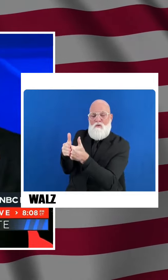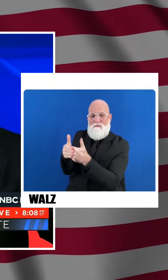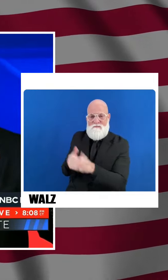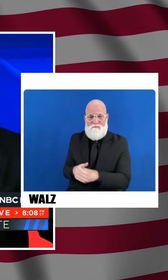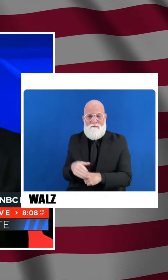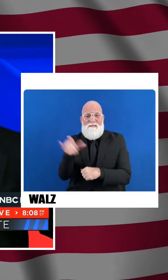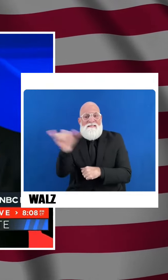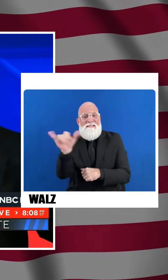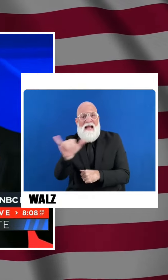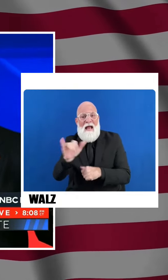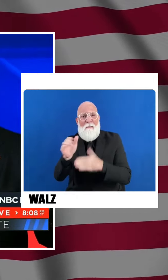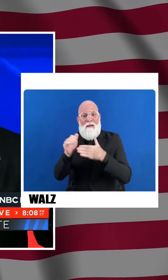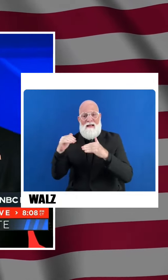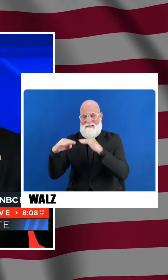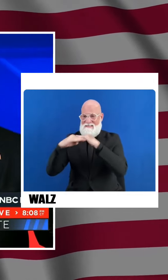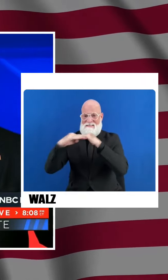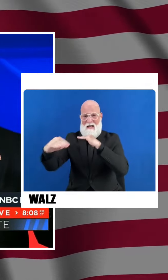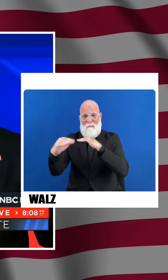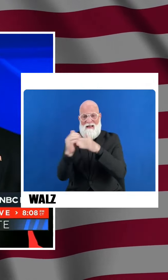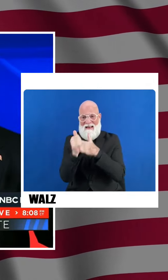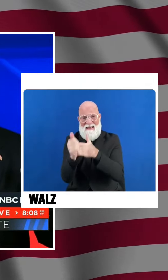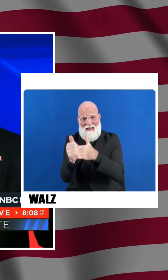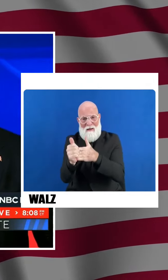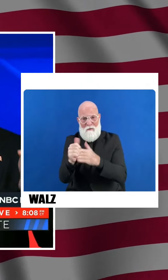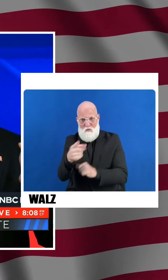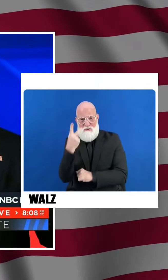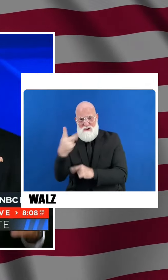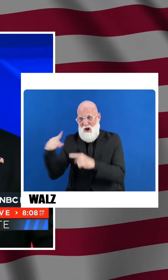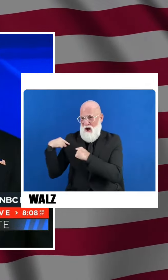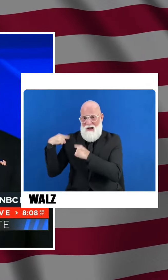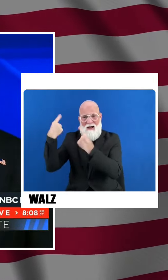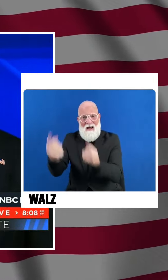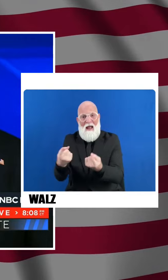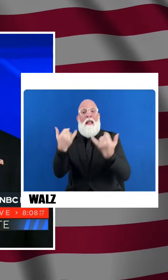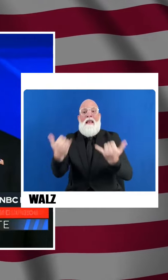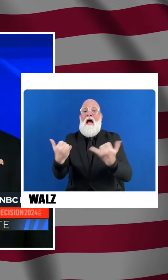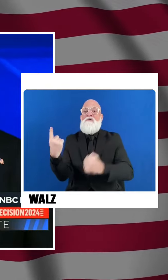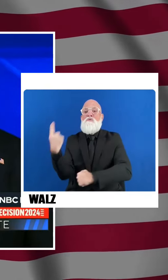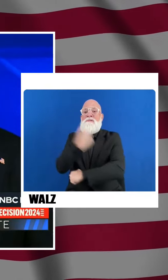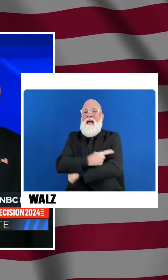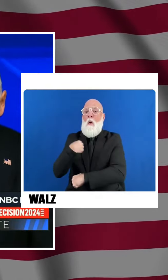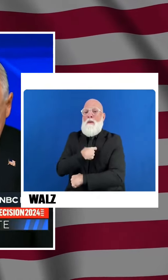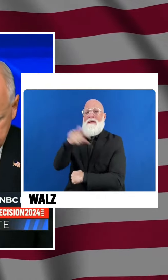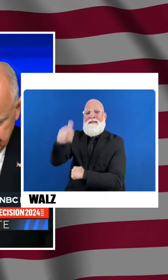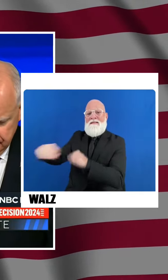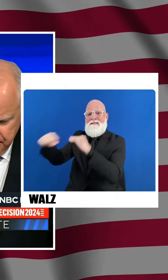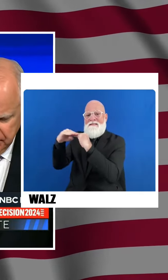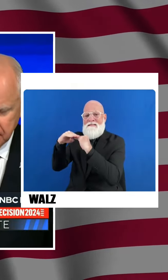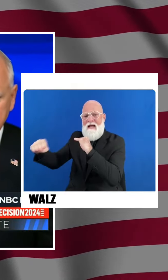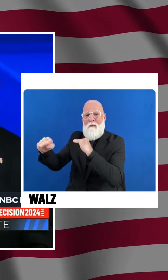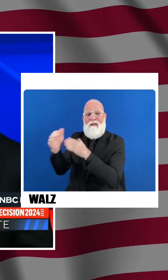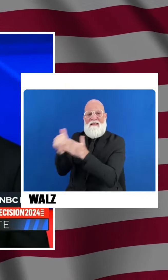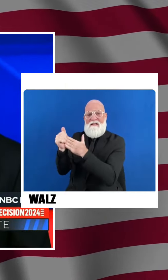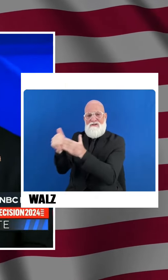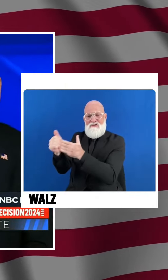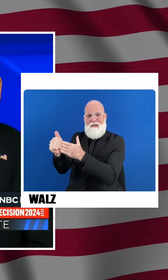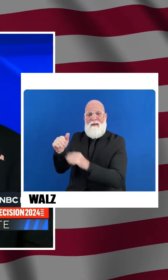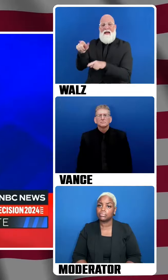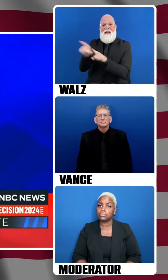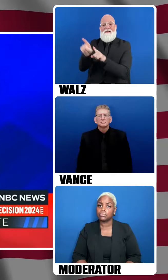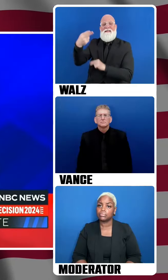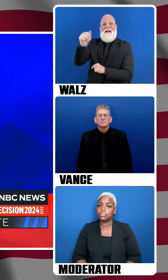attacks were repelled. Our coalition is strong, and we need the steady leadership that Kamala Harris is providing. Senator Vance, the